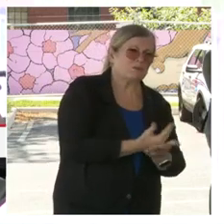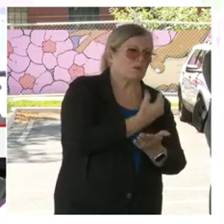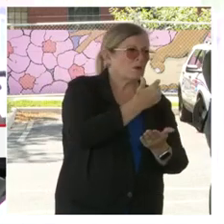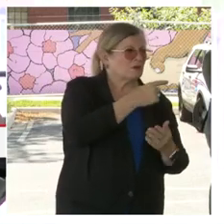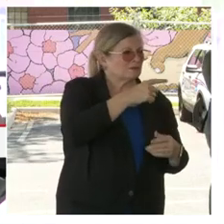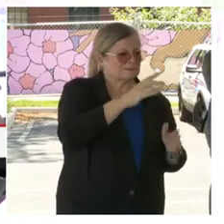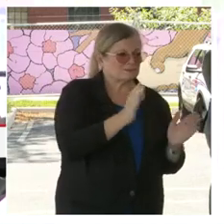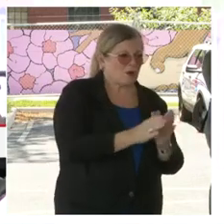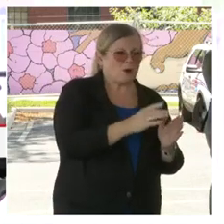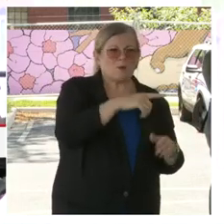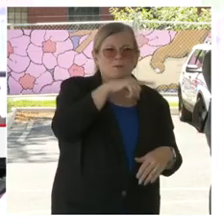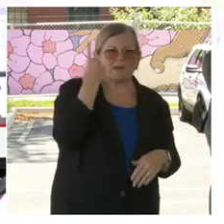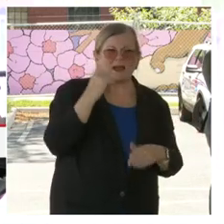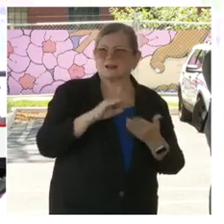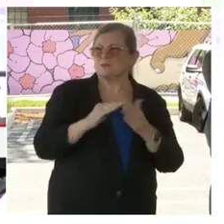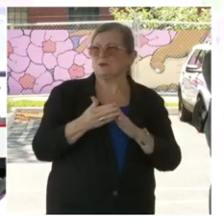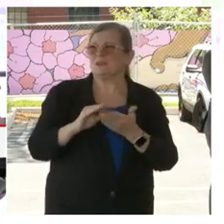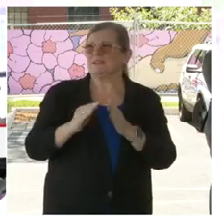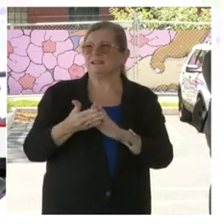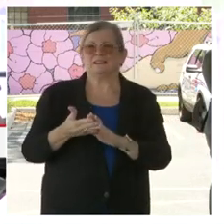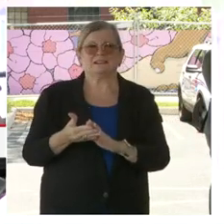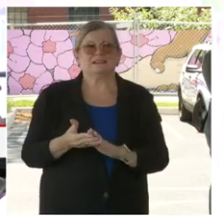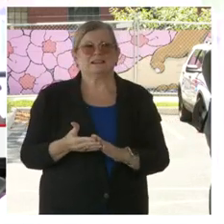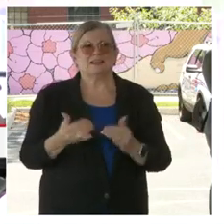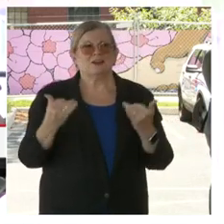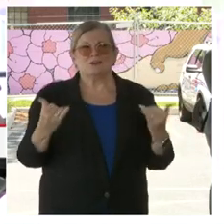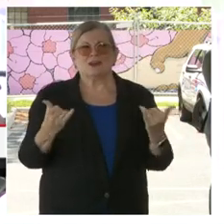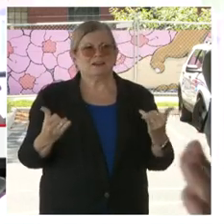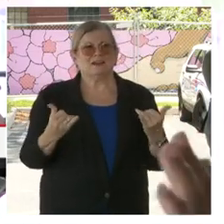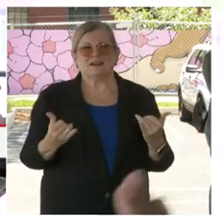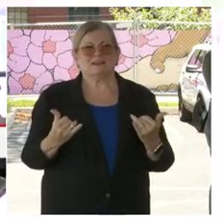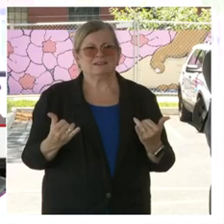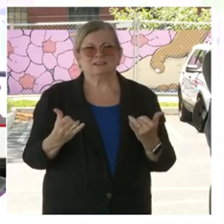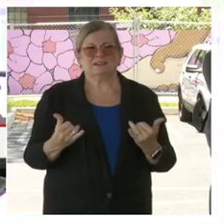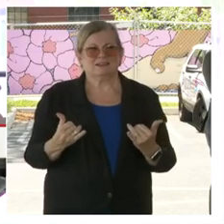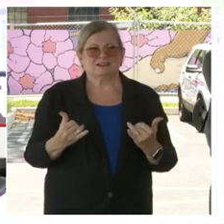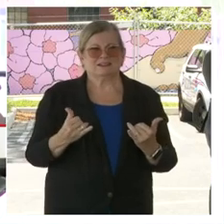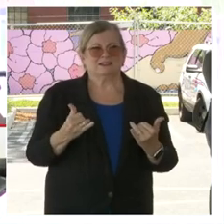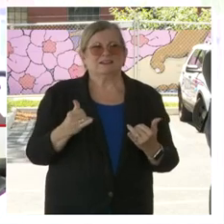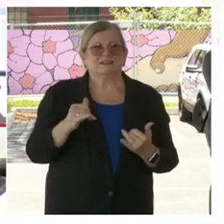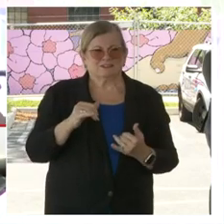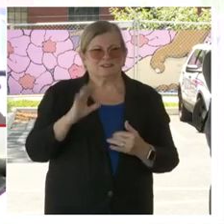big black businesses right here in the Great Ward 8.